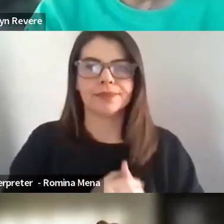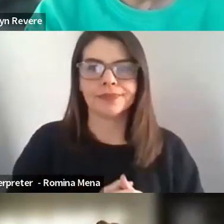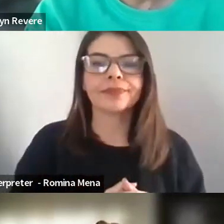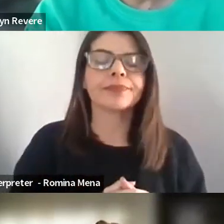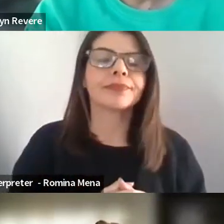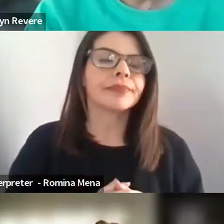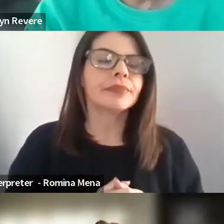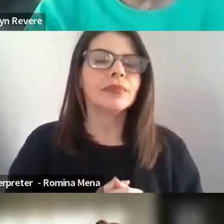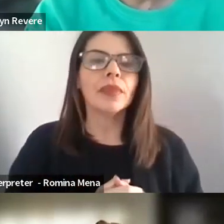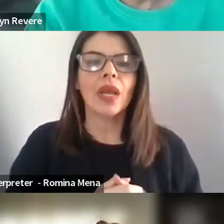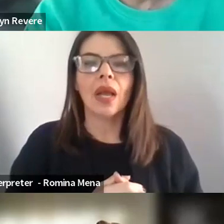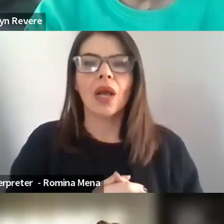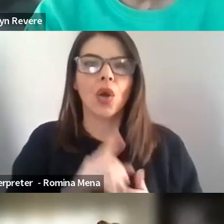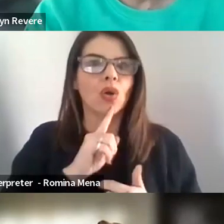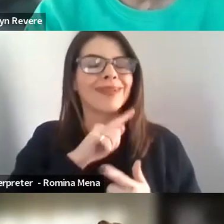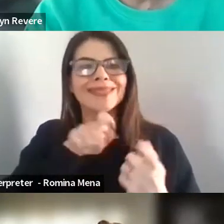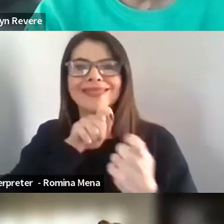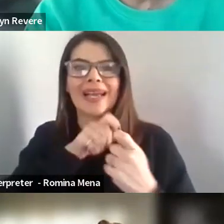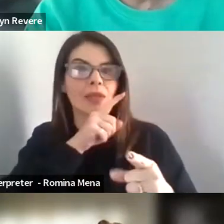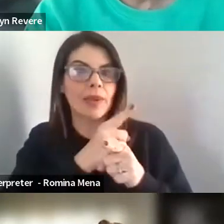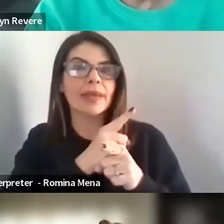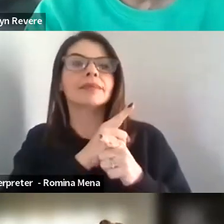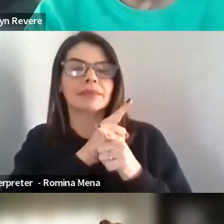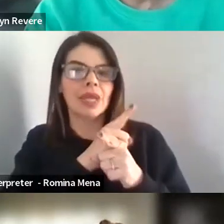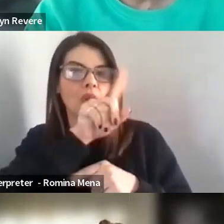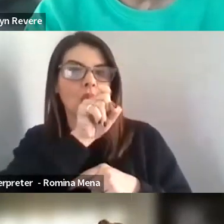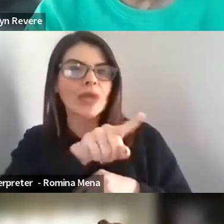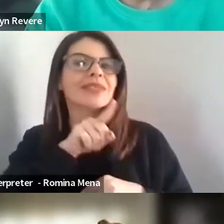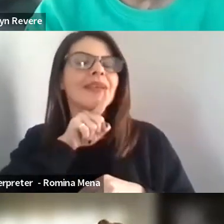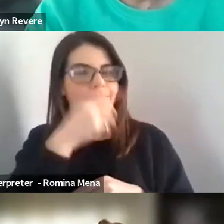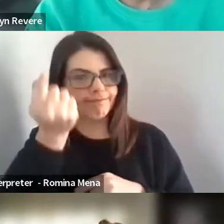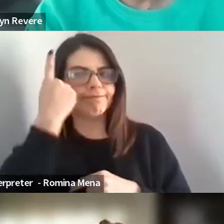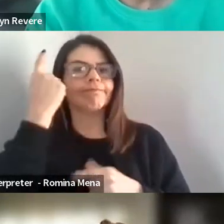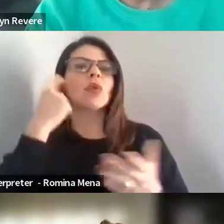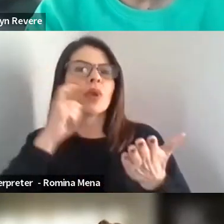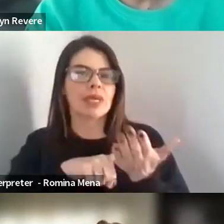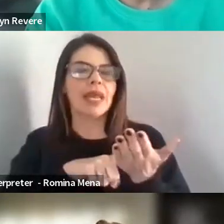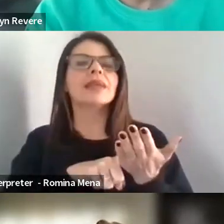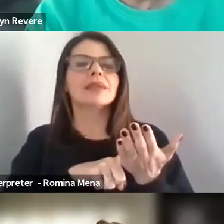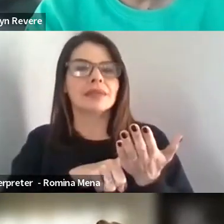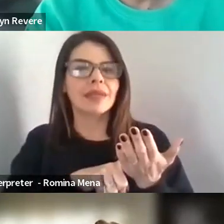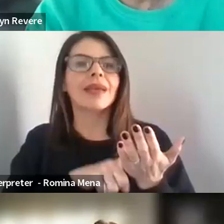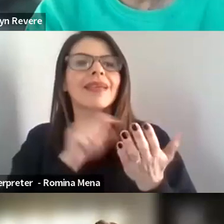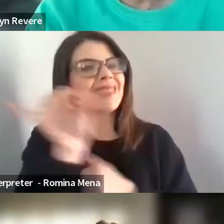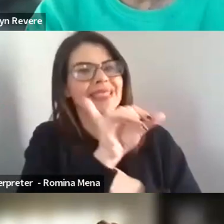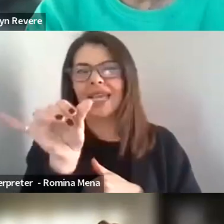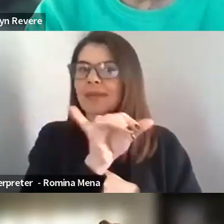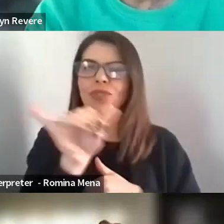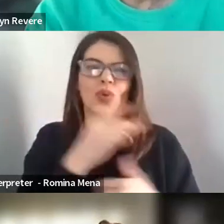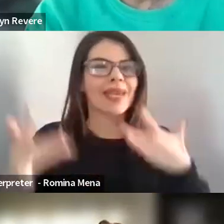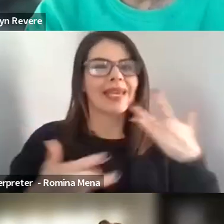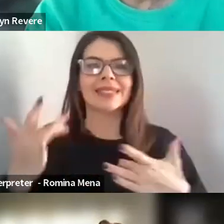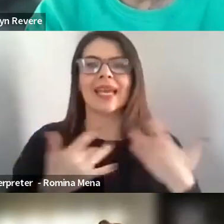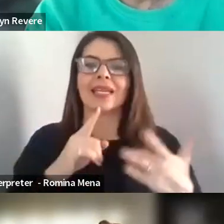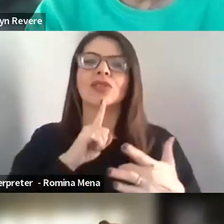really spot on question and acknowledgement, and we recognize the same. So excited to be able to